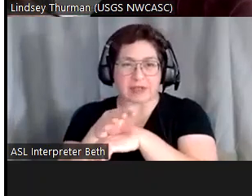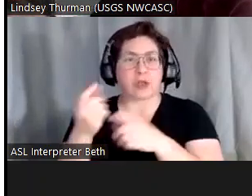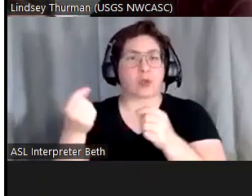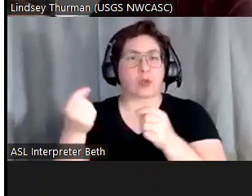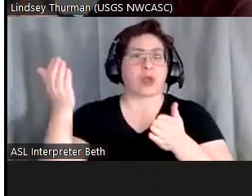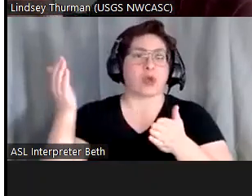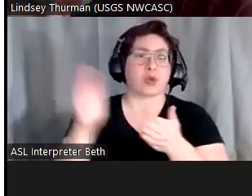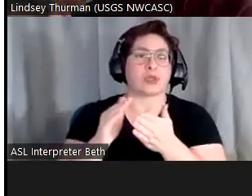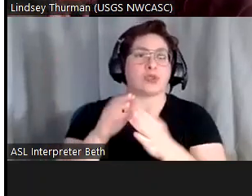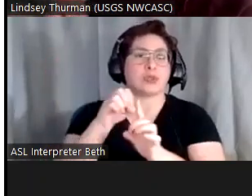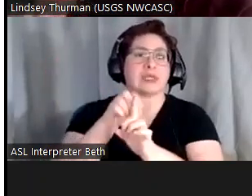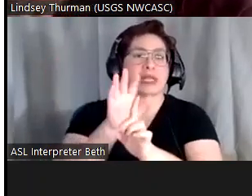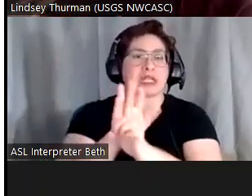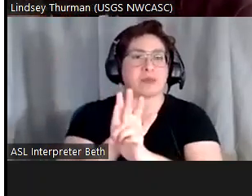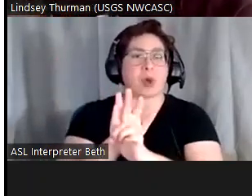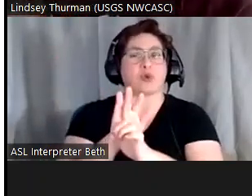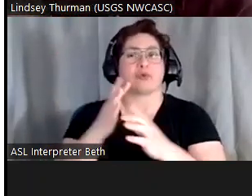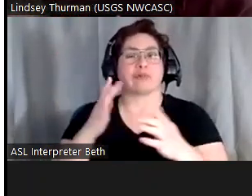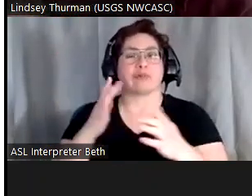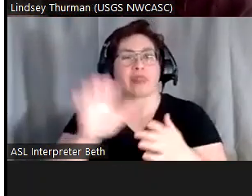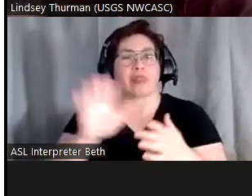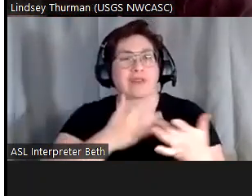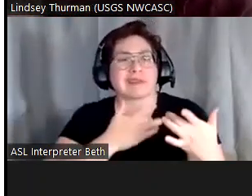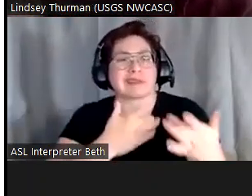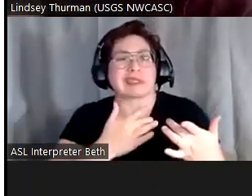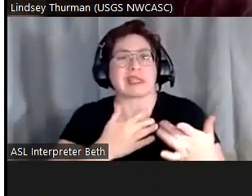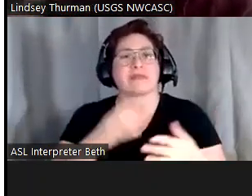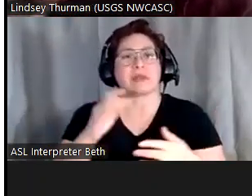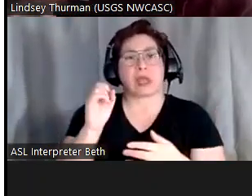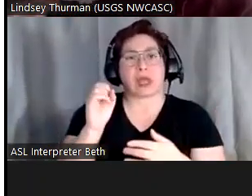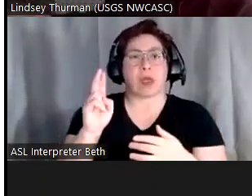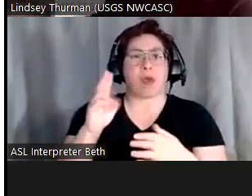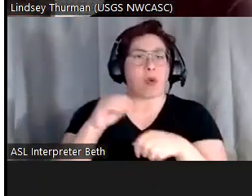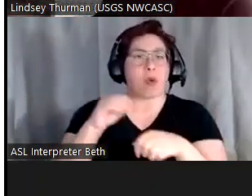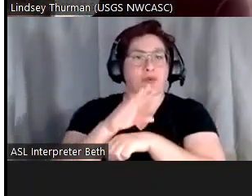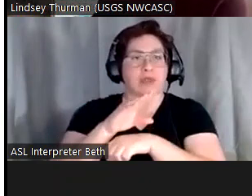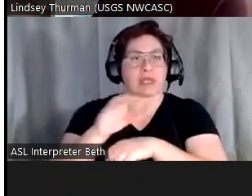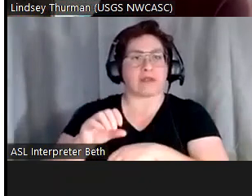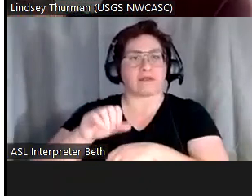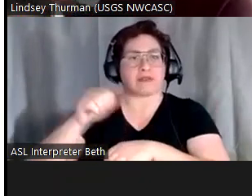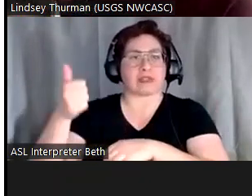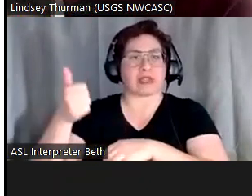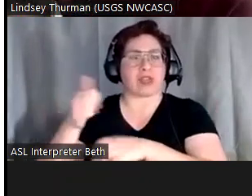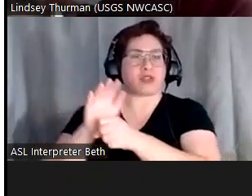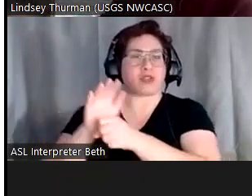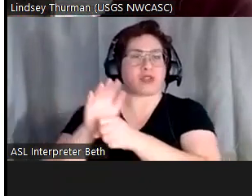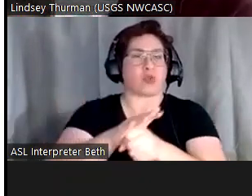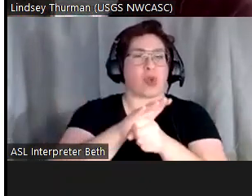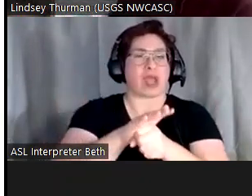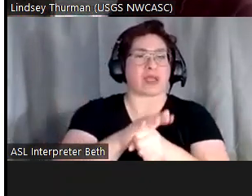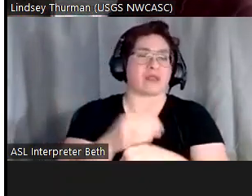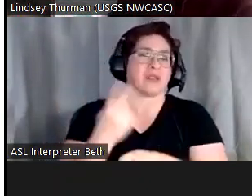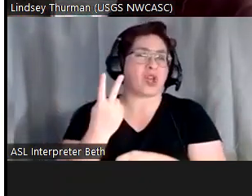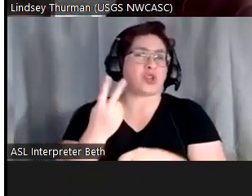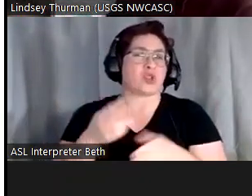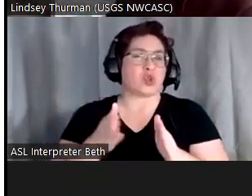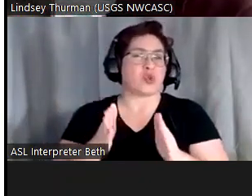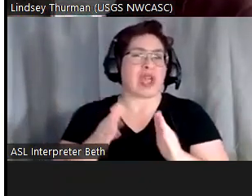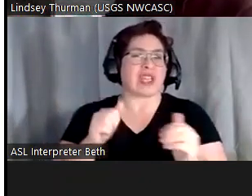their exposure or sensitivity, or reducing the effects of other extrinsic stressors. So there's sort of two ways to come at